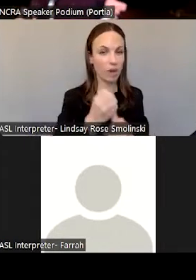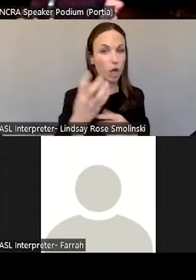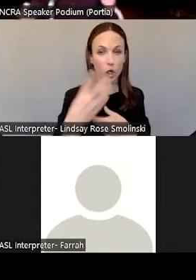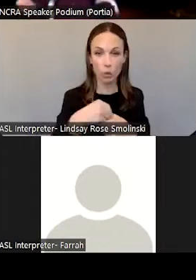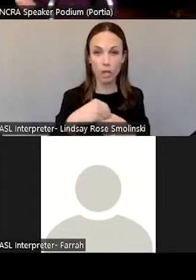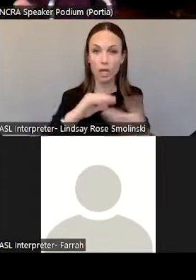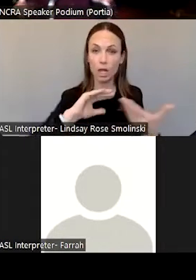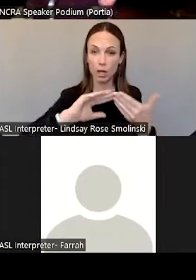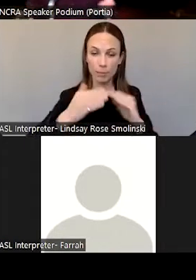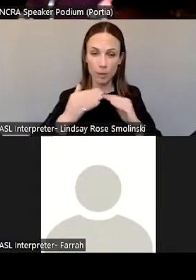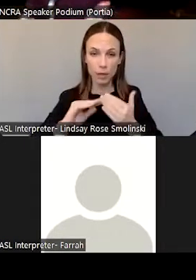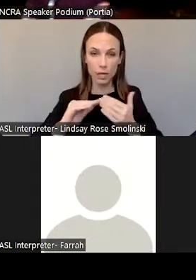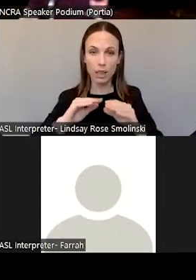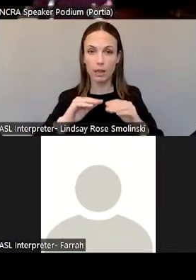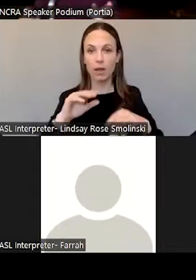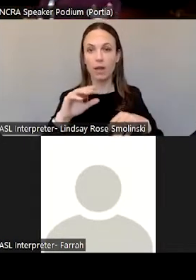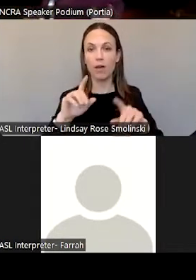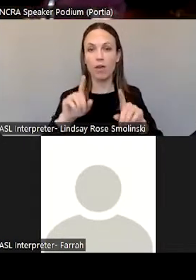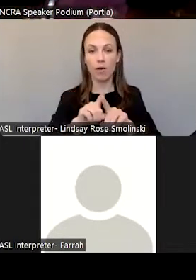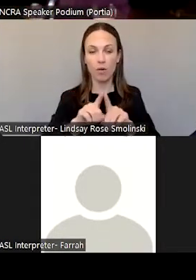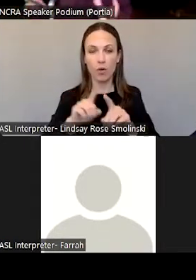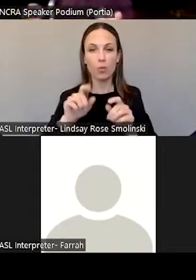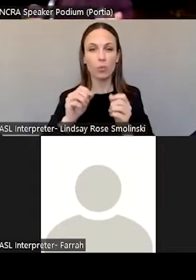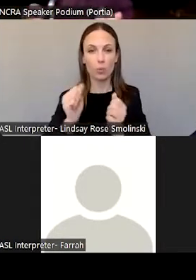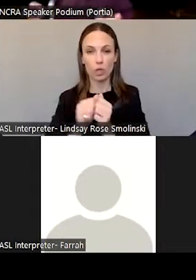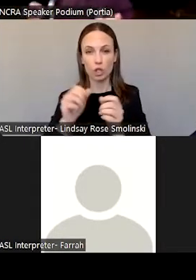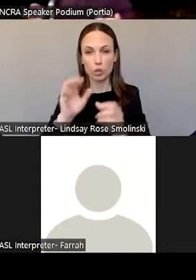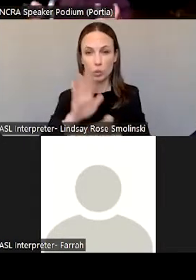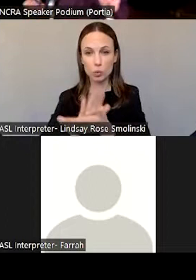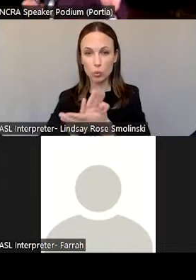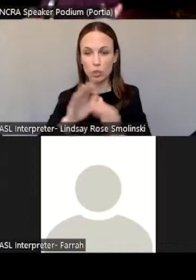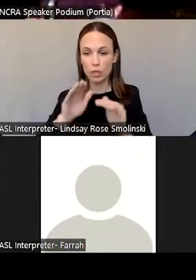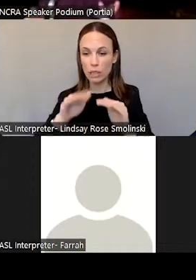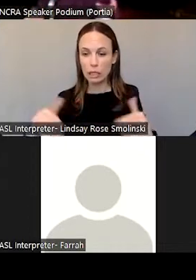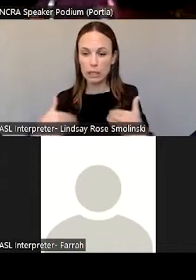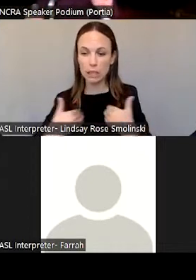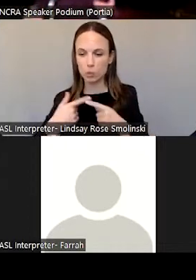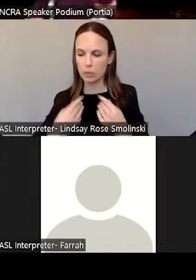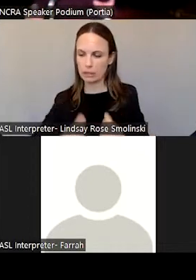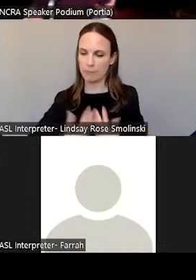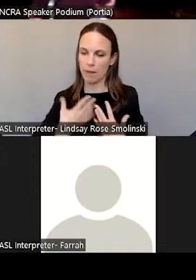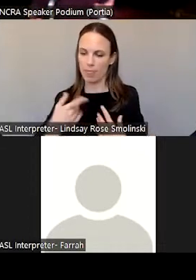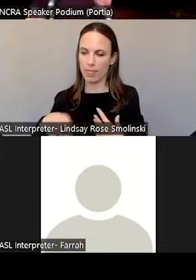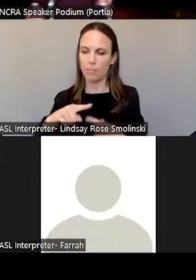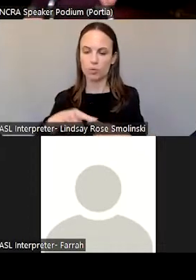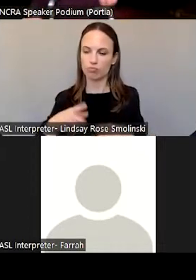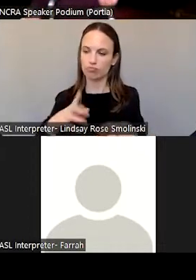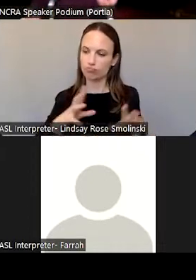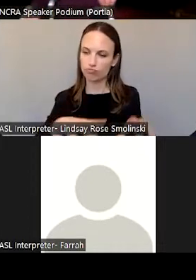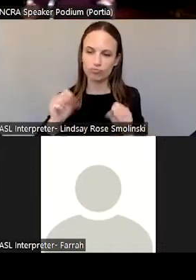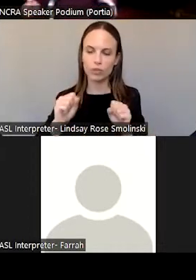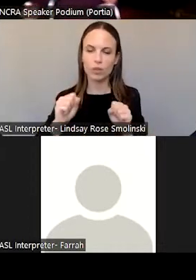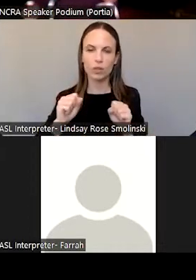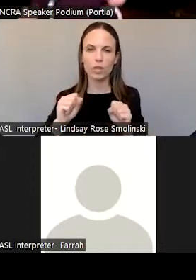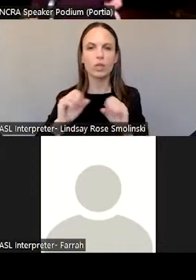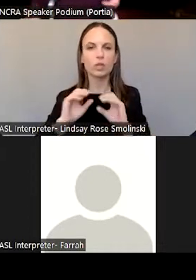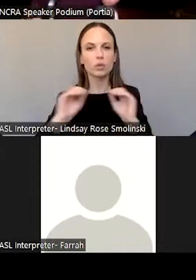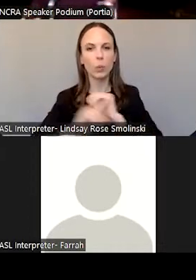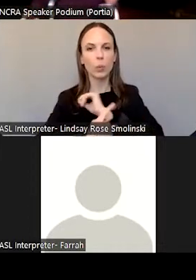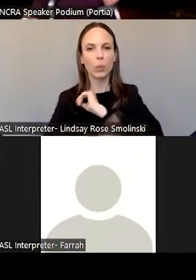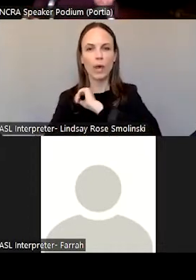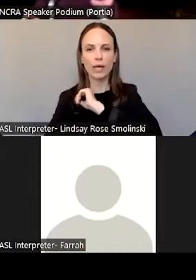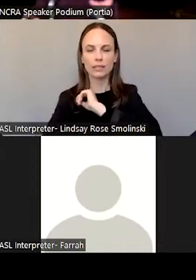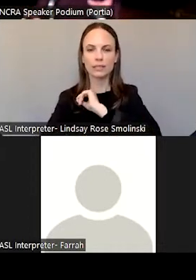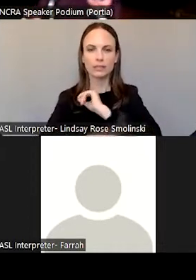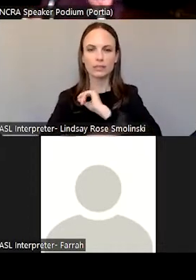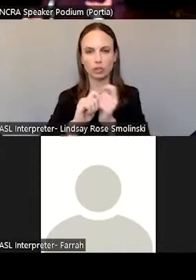community level, and particularly with schools and school children to inspire them to take on the zero waste movement and